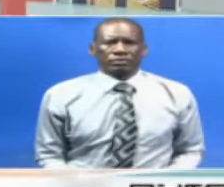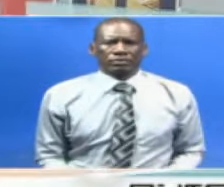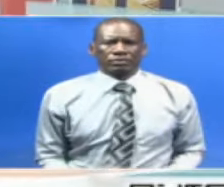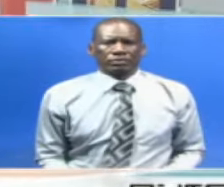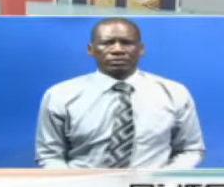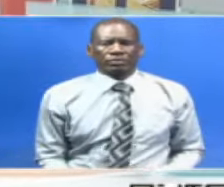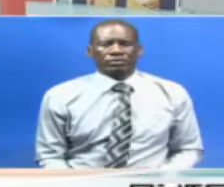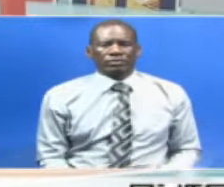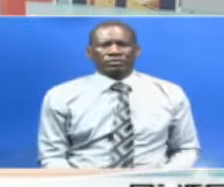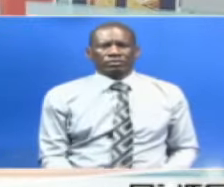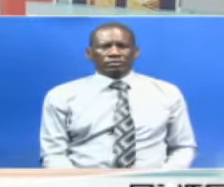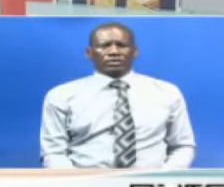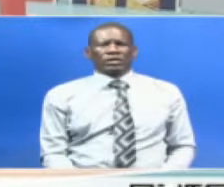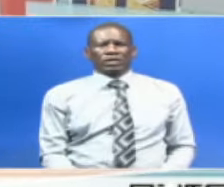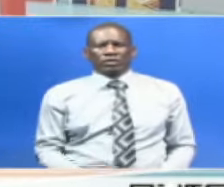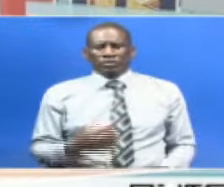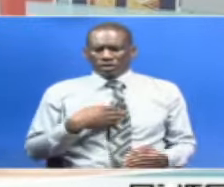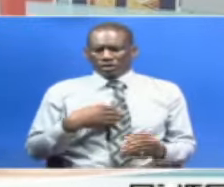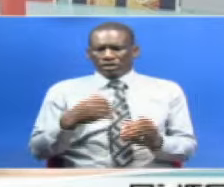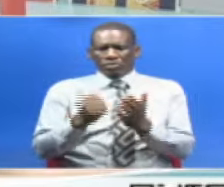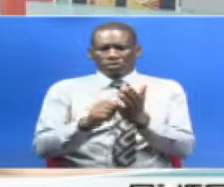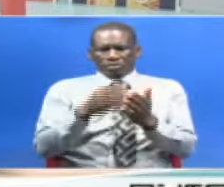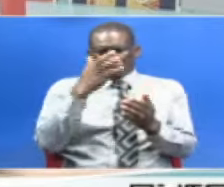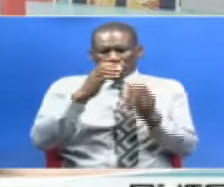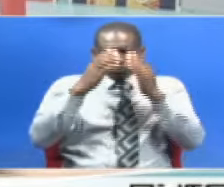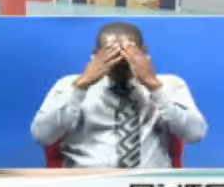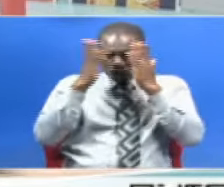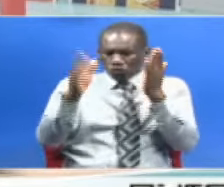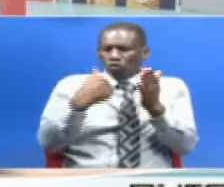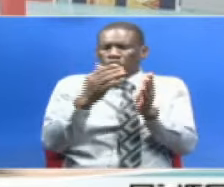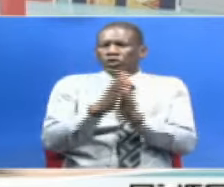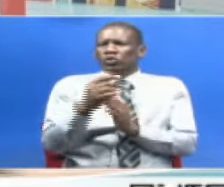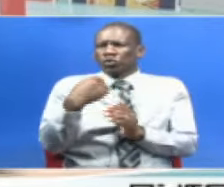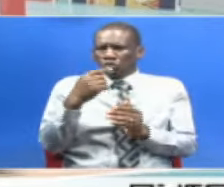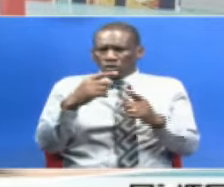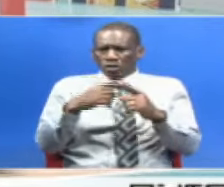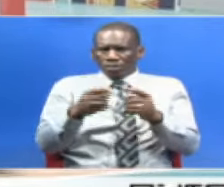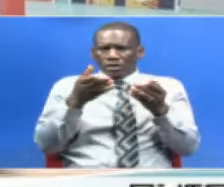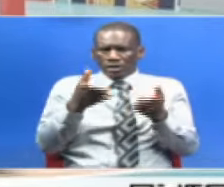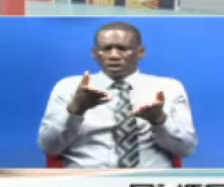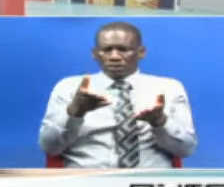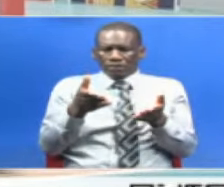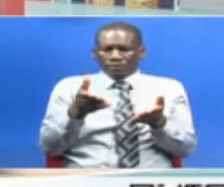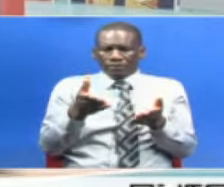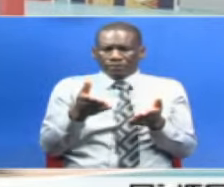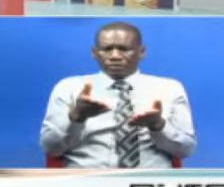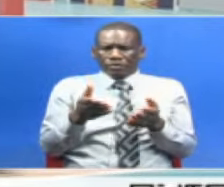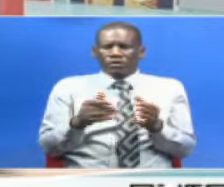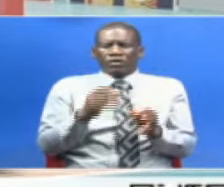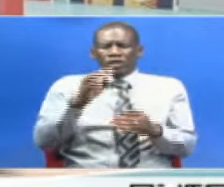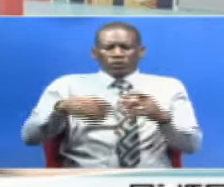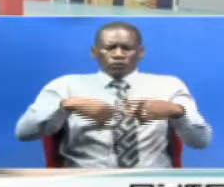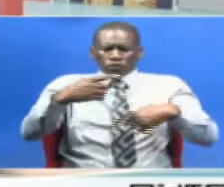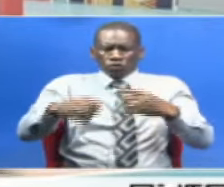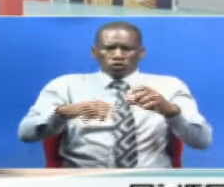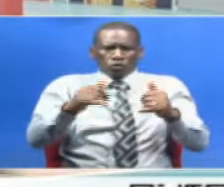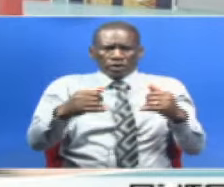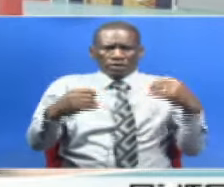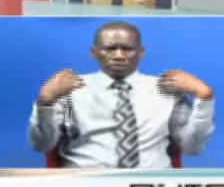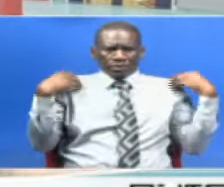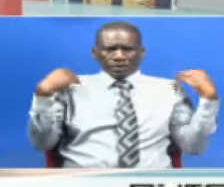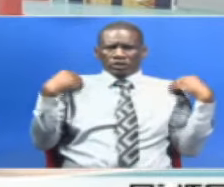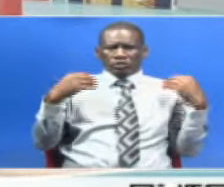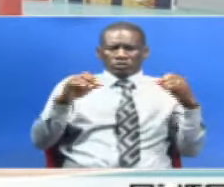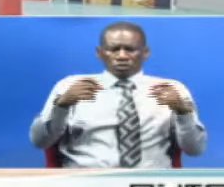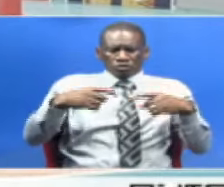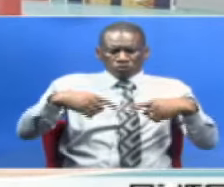Dogo tulikuwa na shida kwa sababu hatukuwa tunajua ni nani lakini kwa sababu saa hizi tungekuwa tunaendelea na vile sasa tunamaliza, so